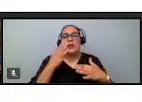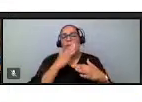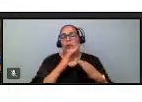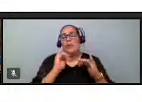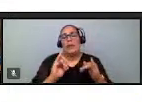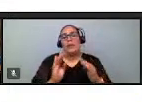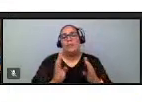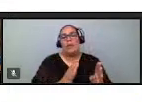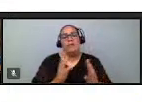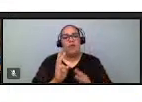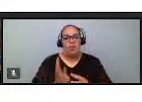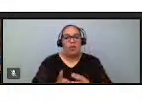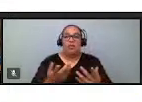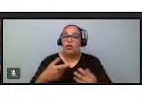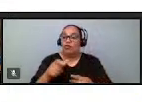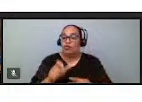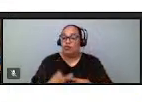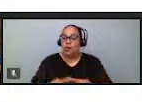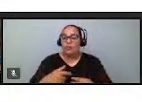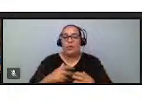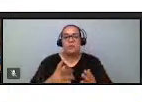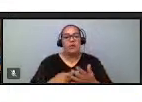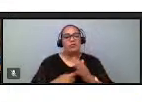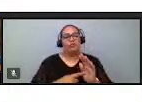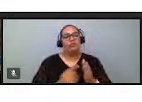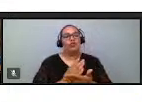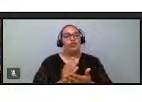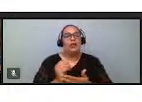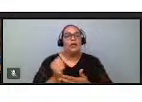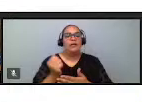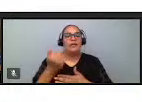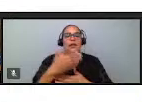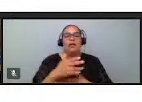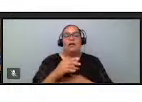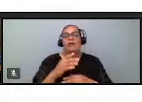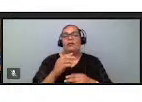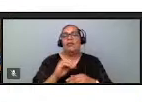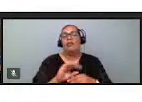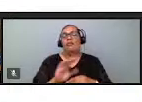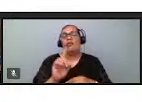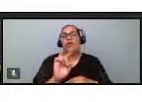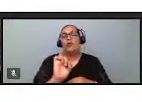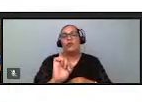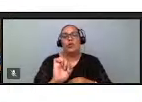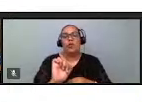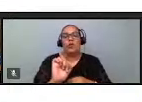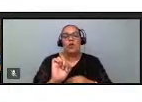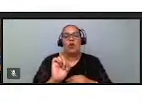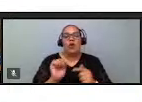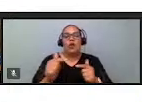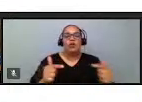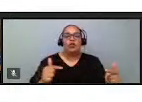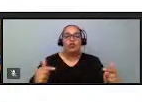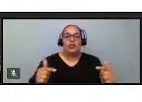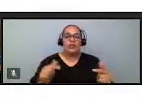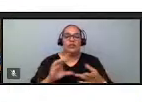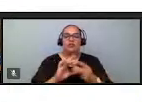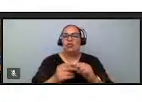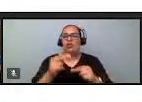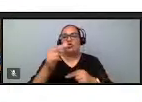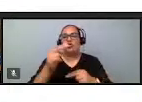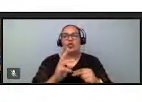Behavior sh I'm just sharing this slide of the um Logistics chain very